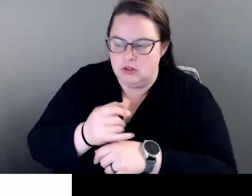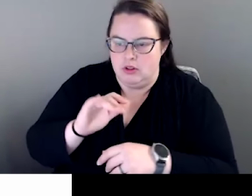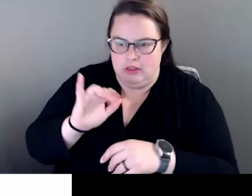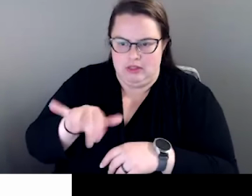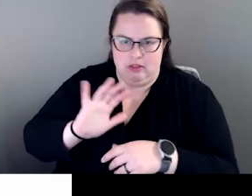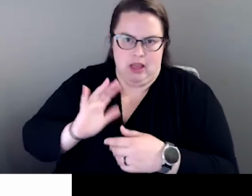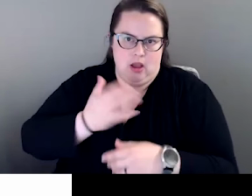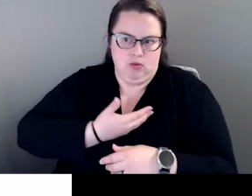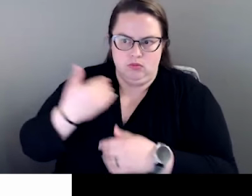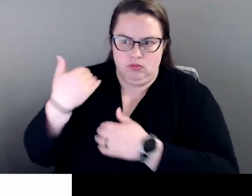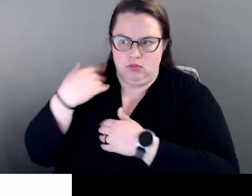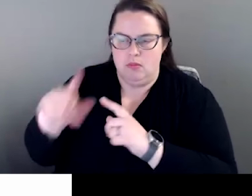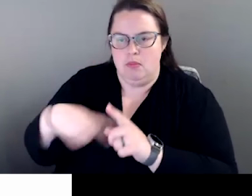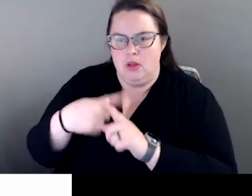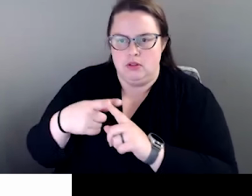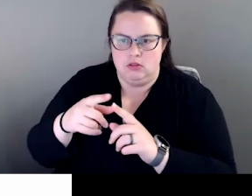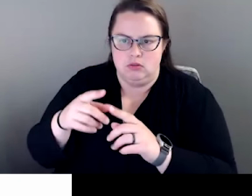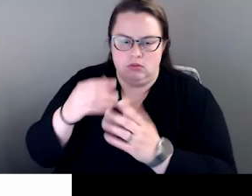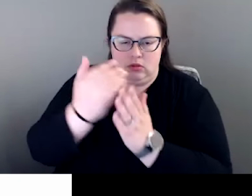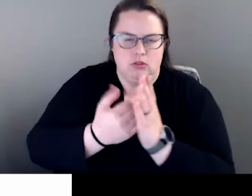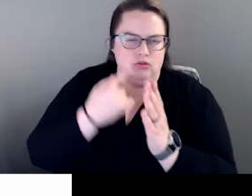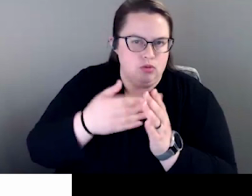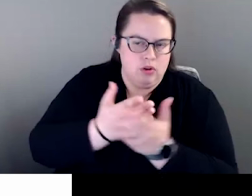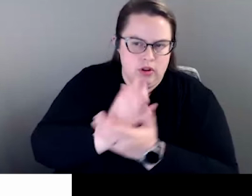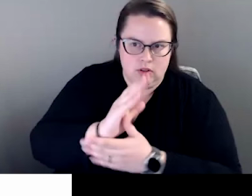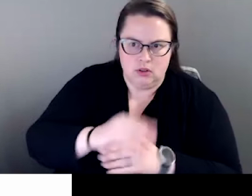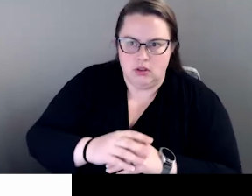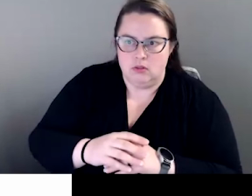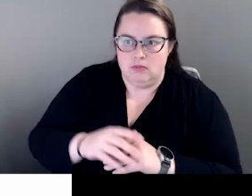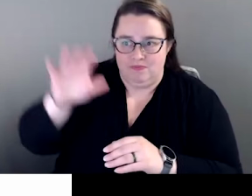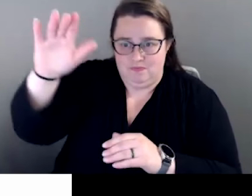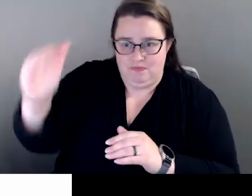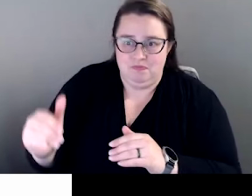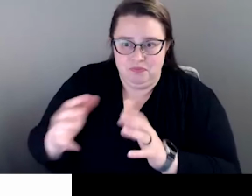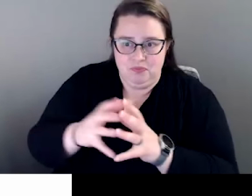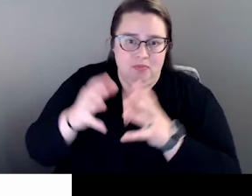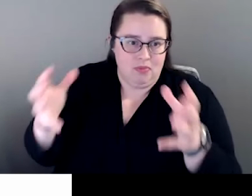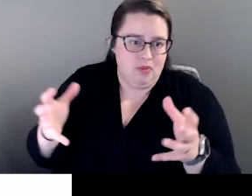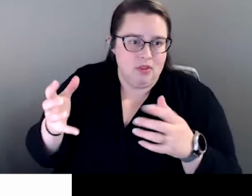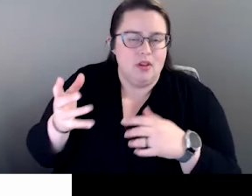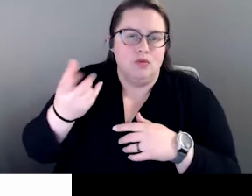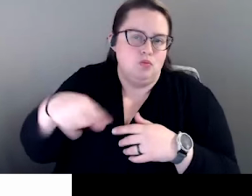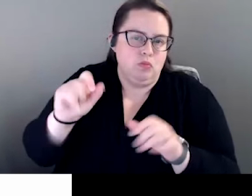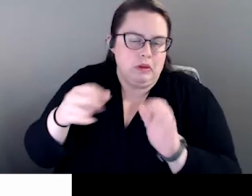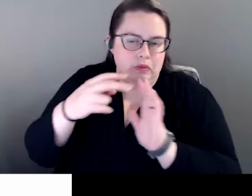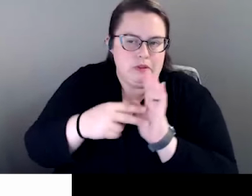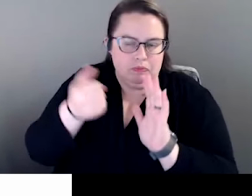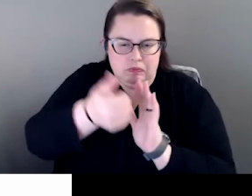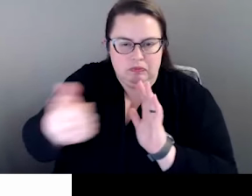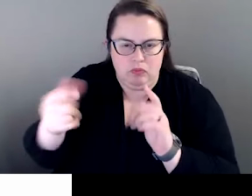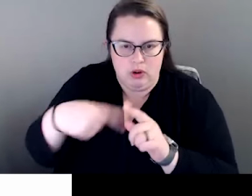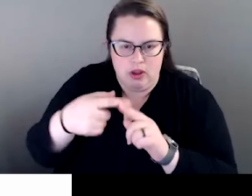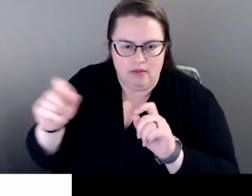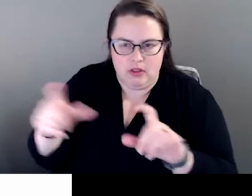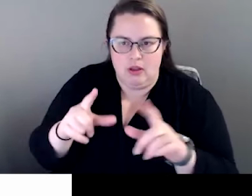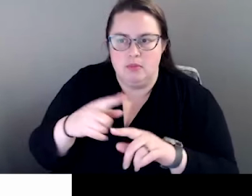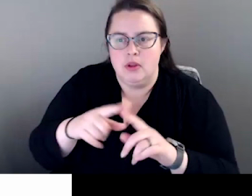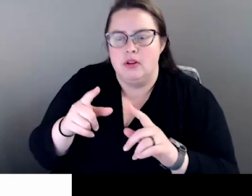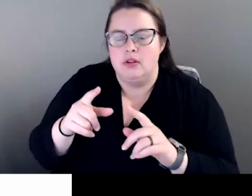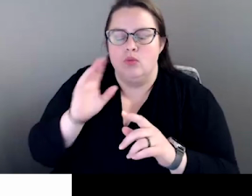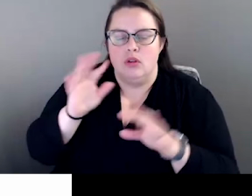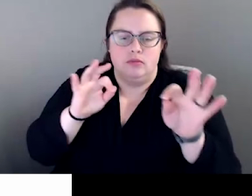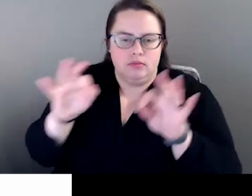rights. So that's a lot going on, but you can read that once you have the slides. So the Title IX process, I'll break it down